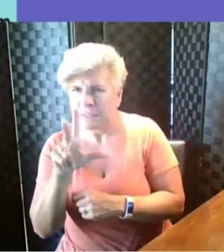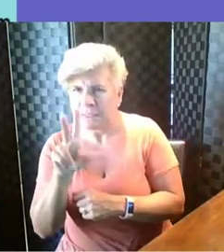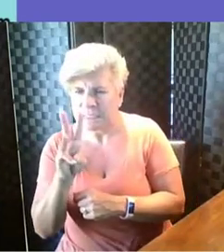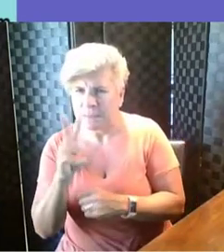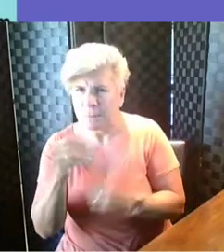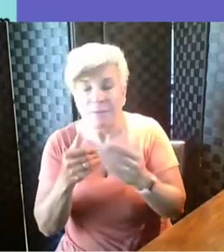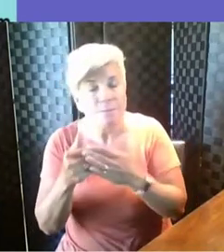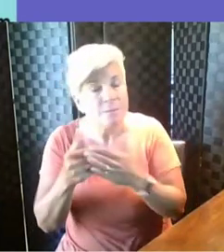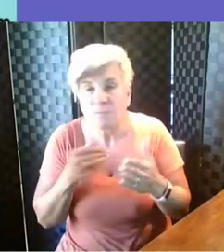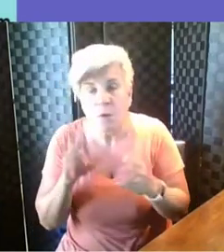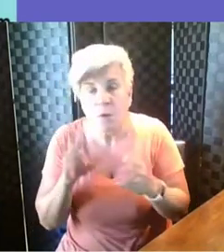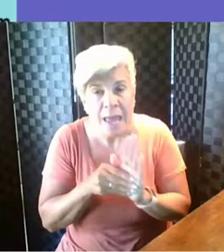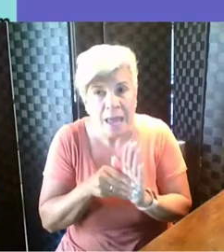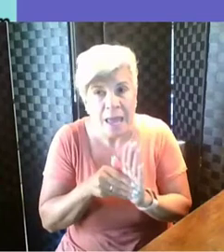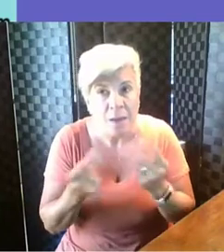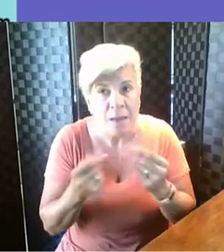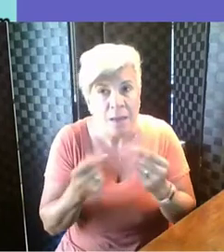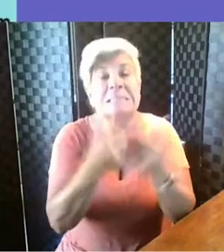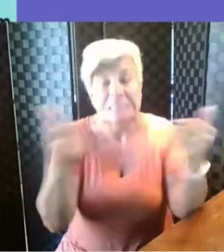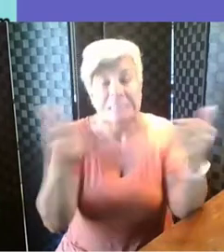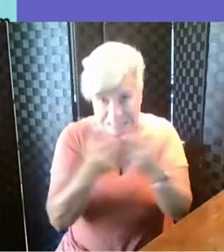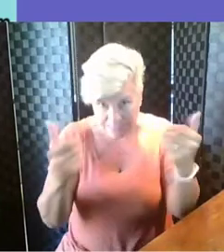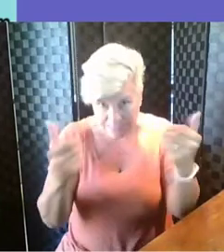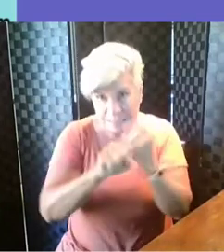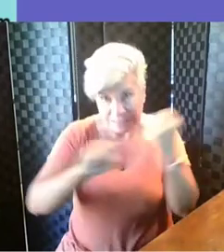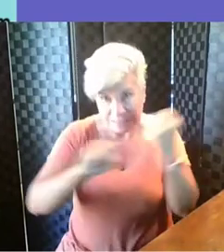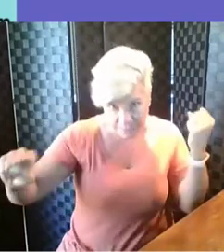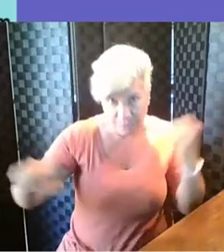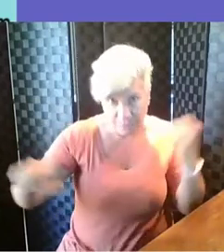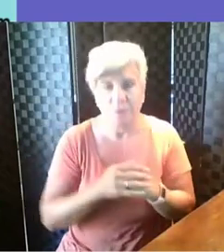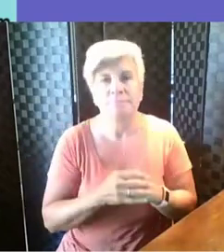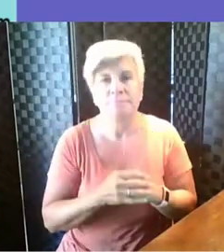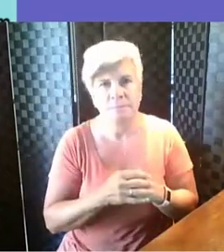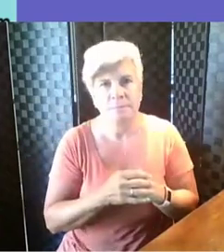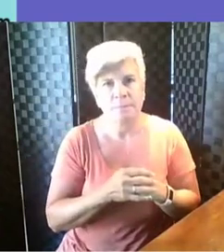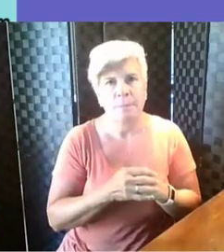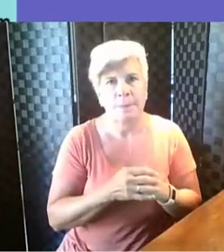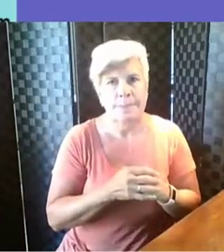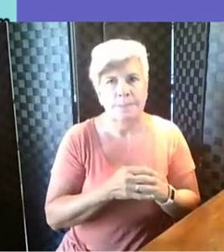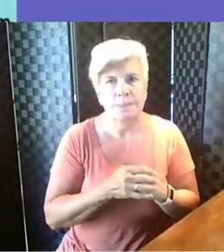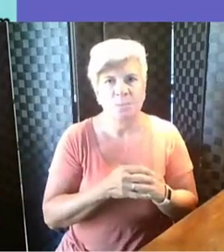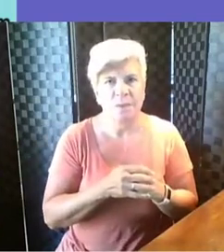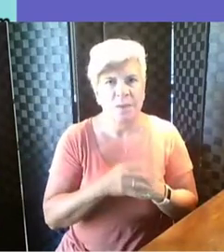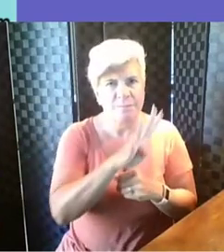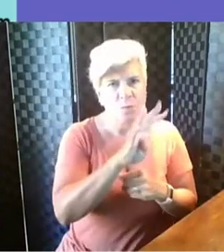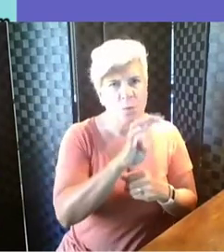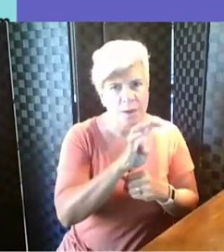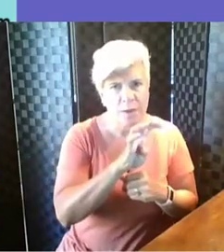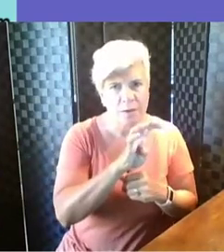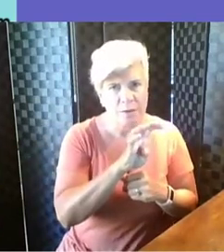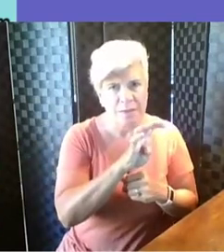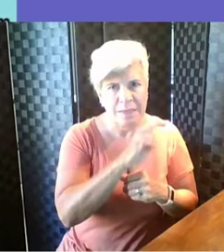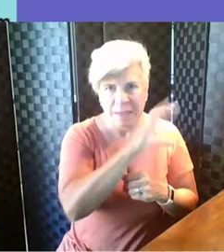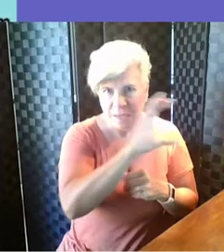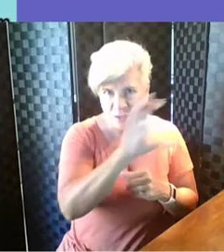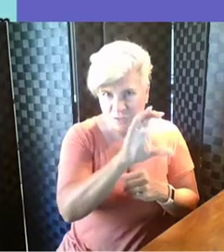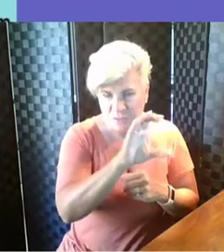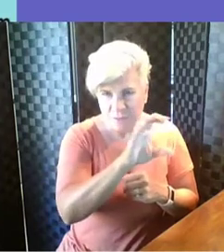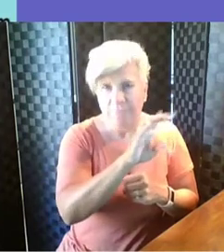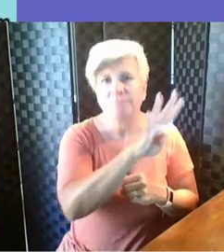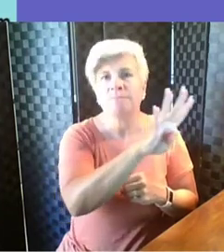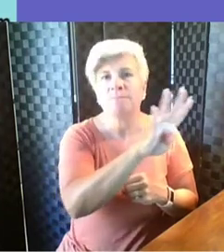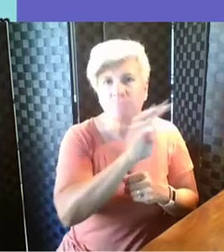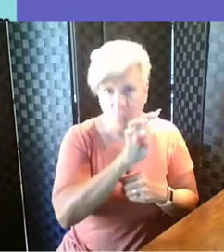together? Yeah, we had to break them apart. Okay. So let's see. I think in this number I see a 4 in the hundreds place. So I'm